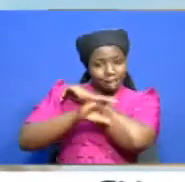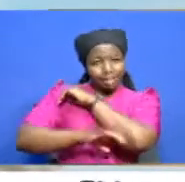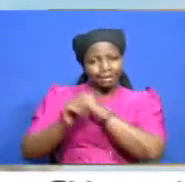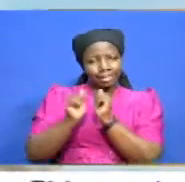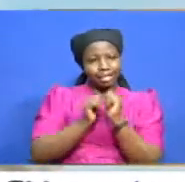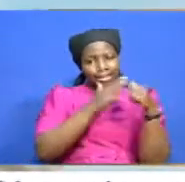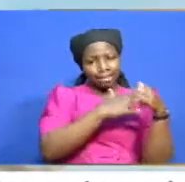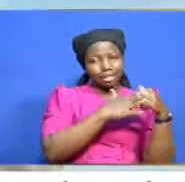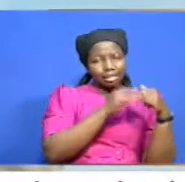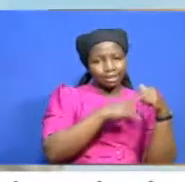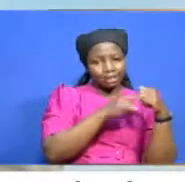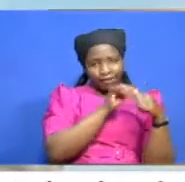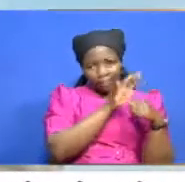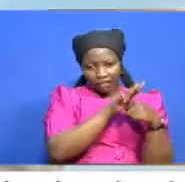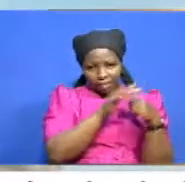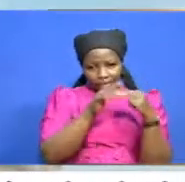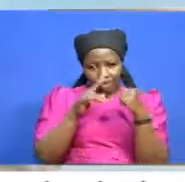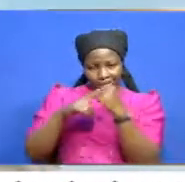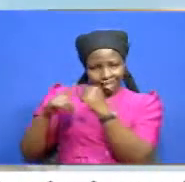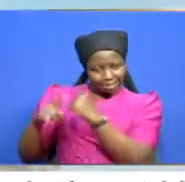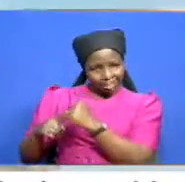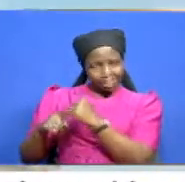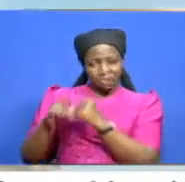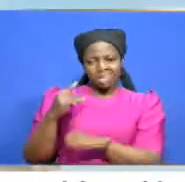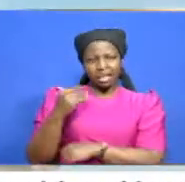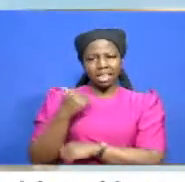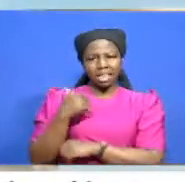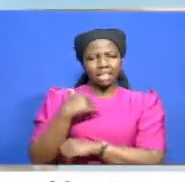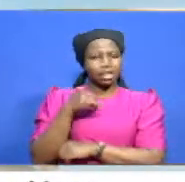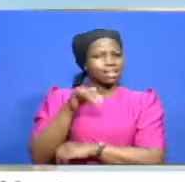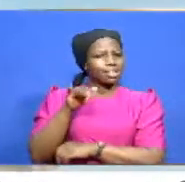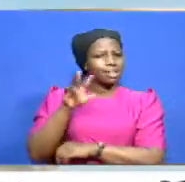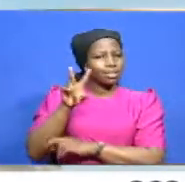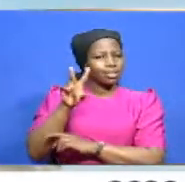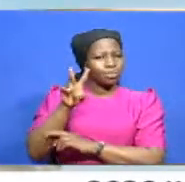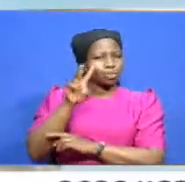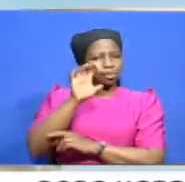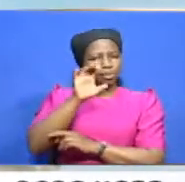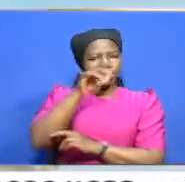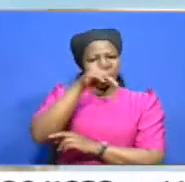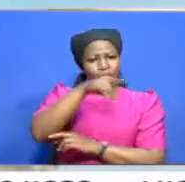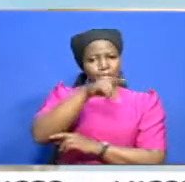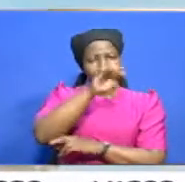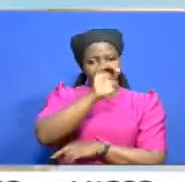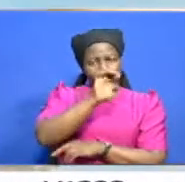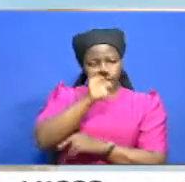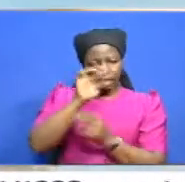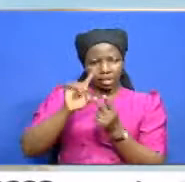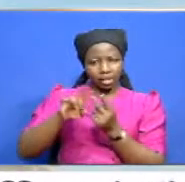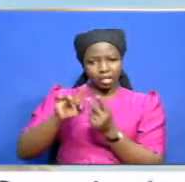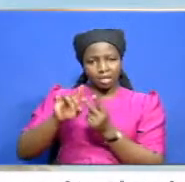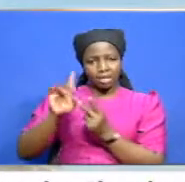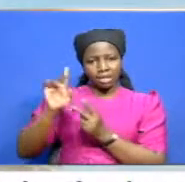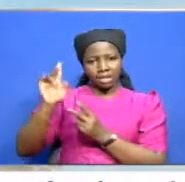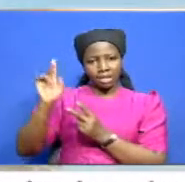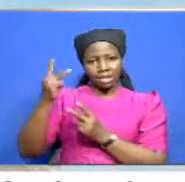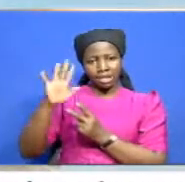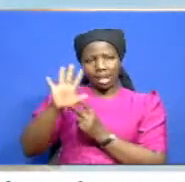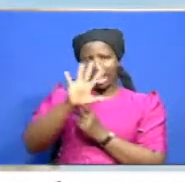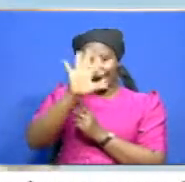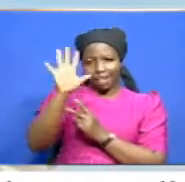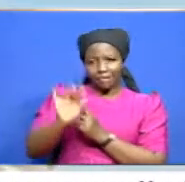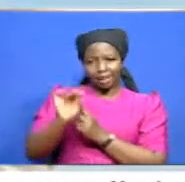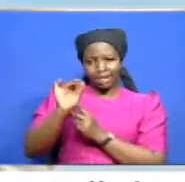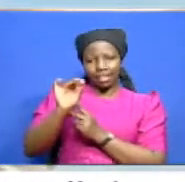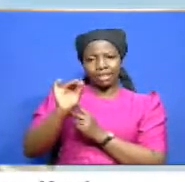1965-66, there were two CPE and Kenya African Preliminary